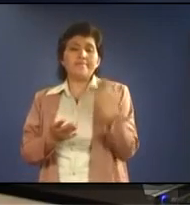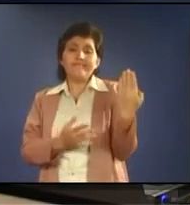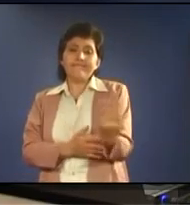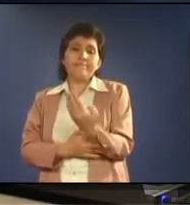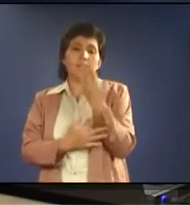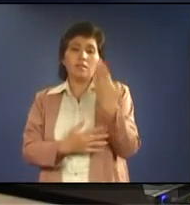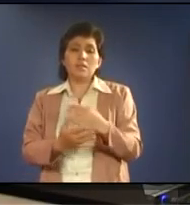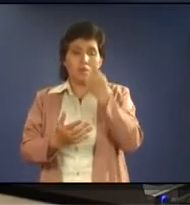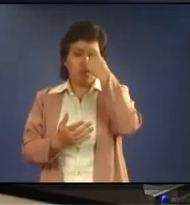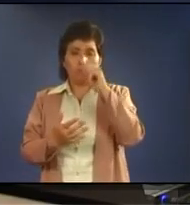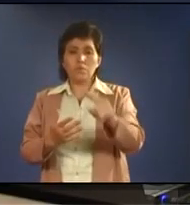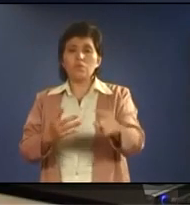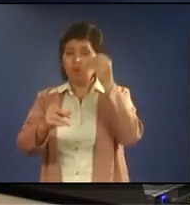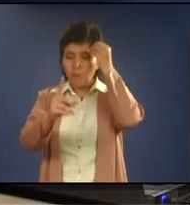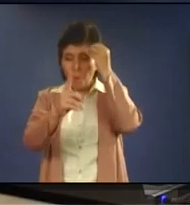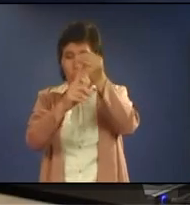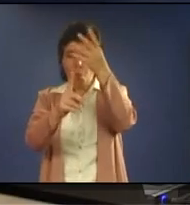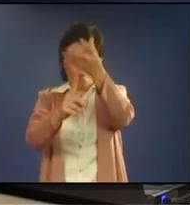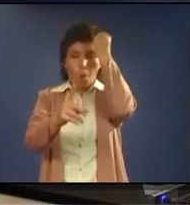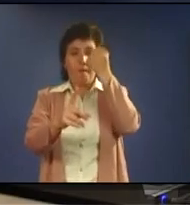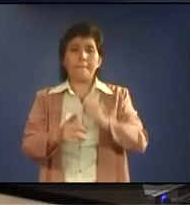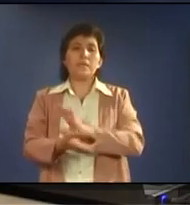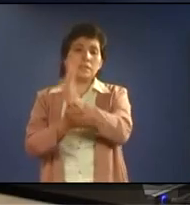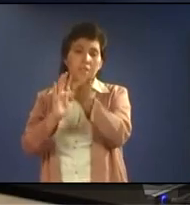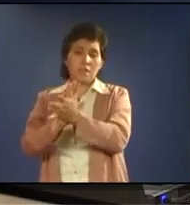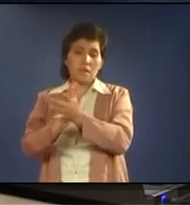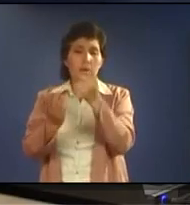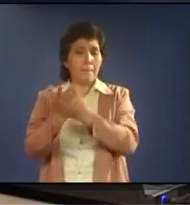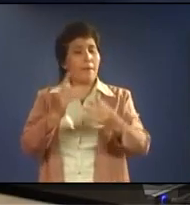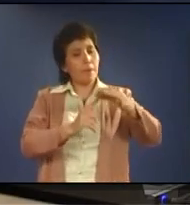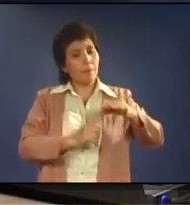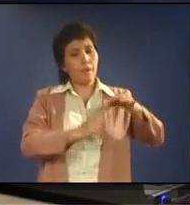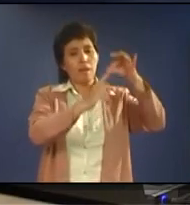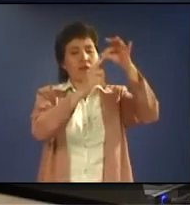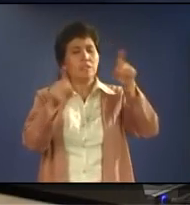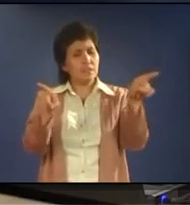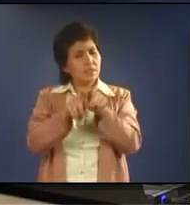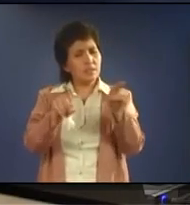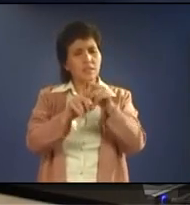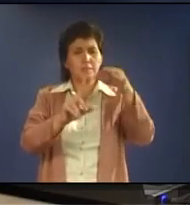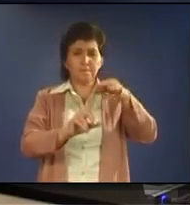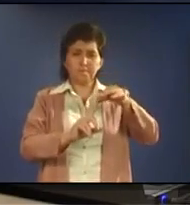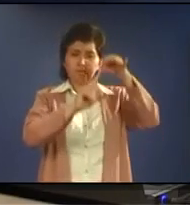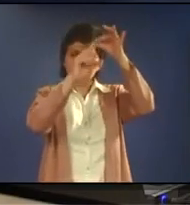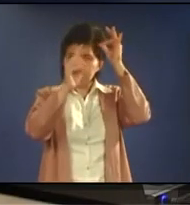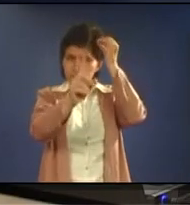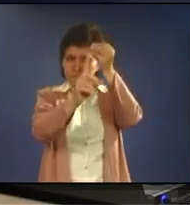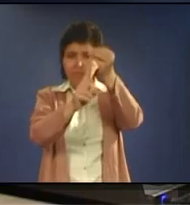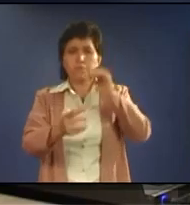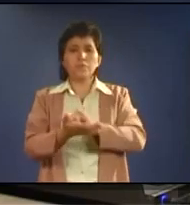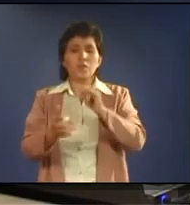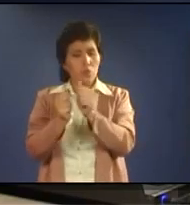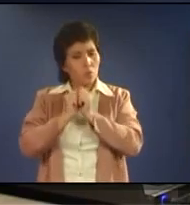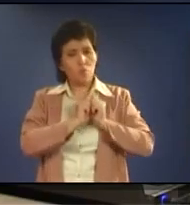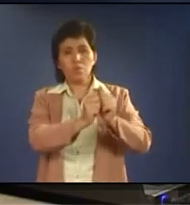terms of the common goal. Yeah. And also the purpose, and they have the same purpose. Why do you want to come to class together?